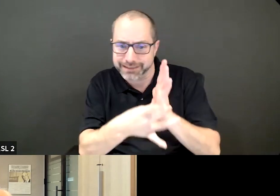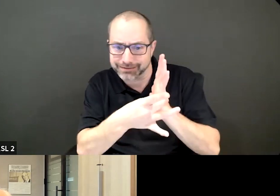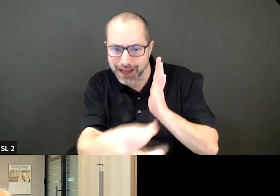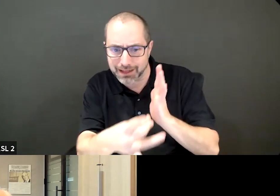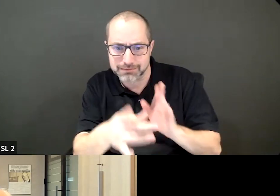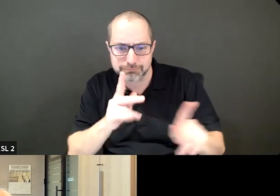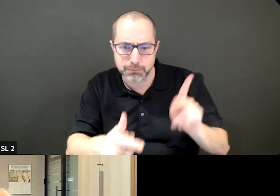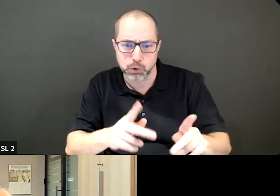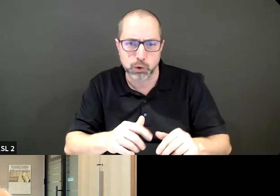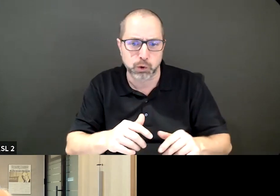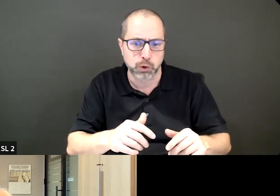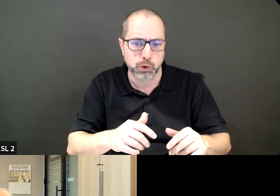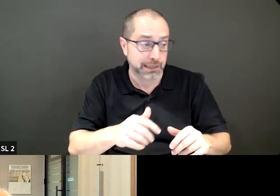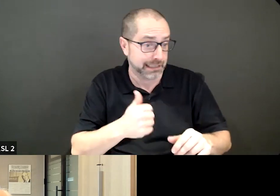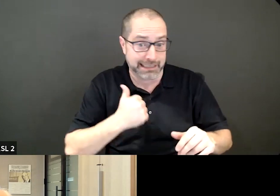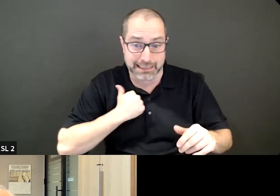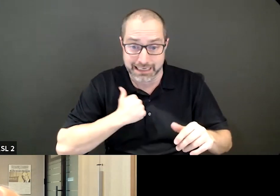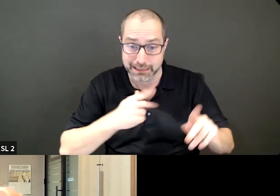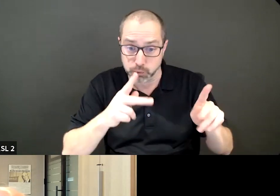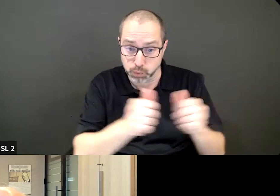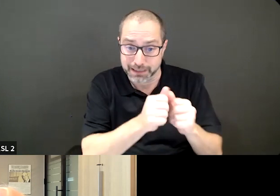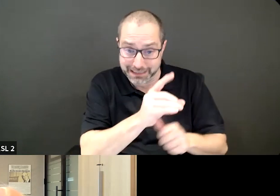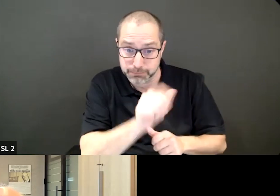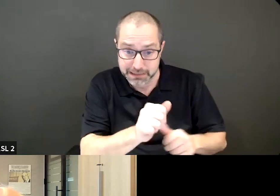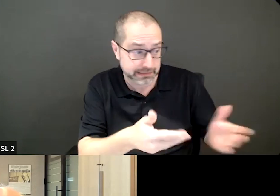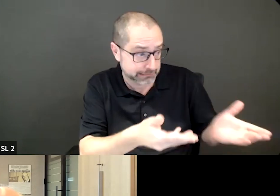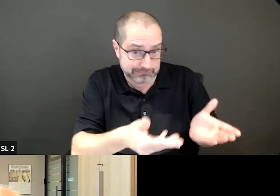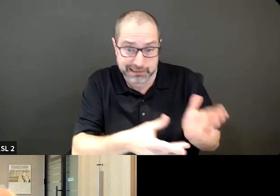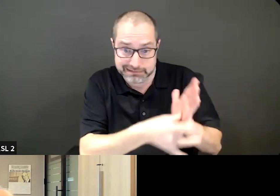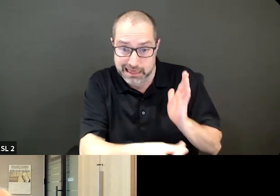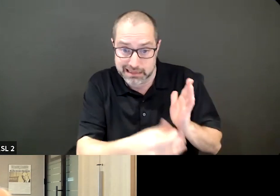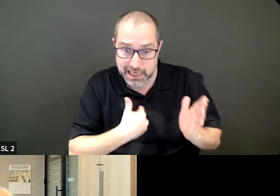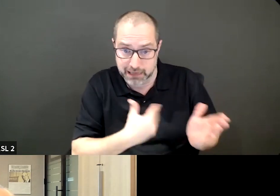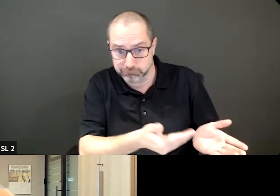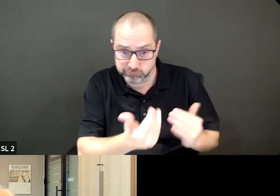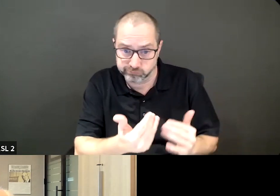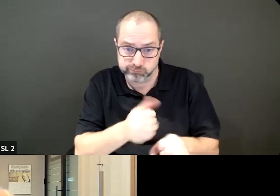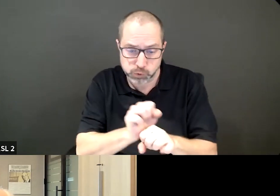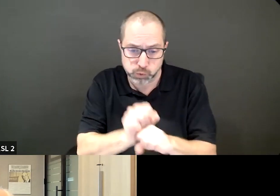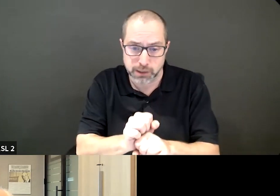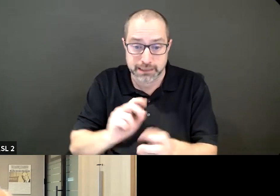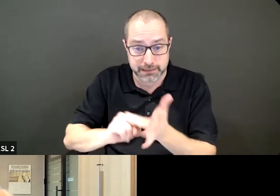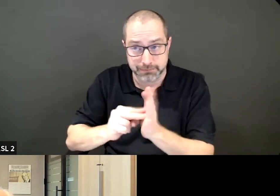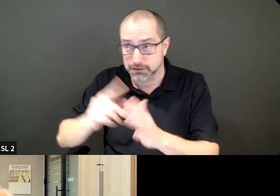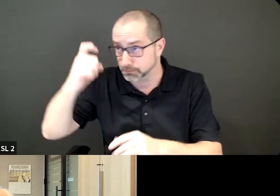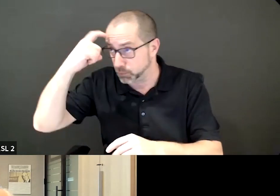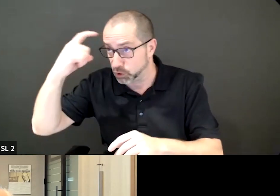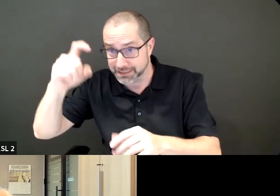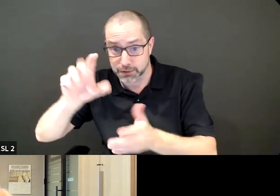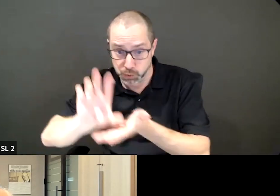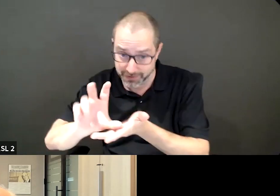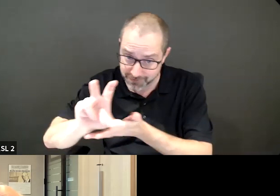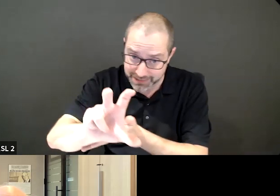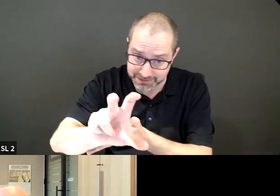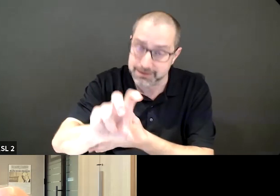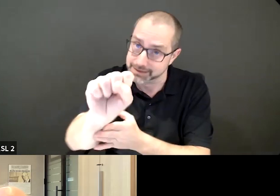among Canadians with disabilities? Does this mean that employers need to invest in this? Yes, it does.